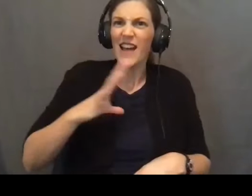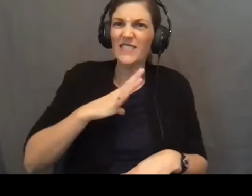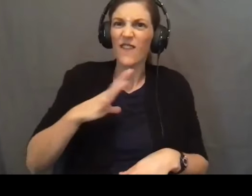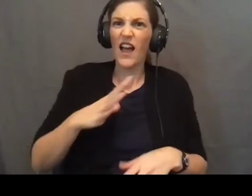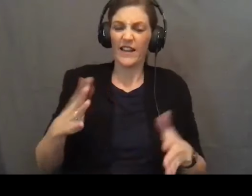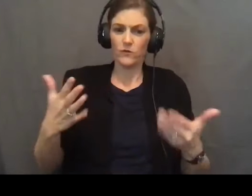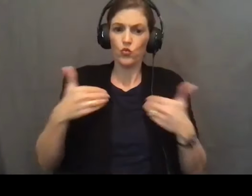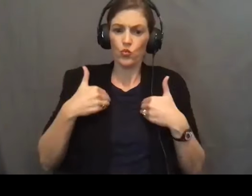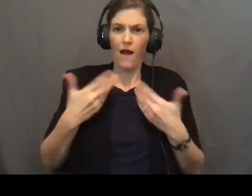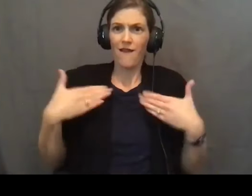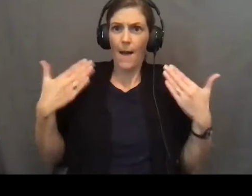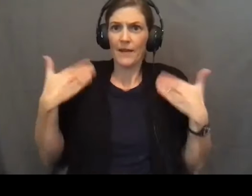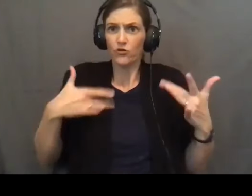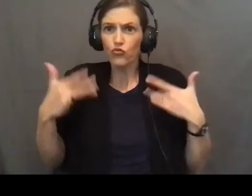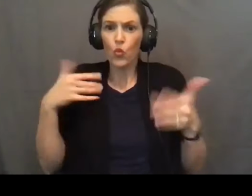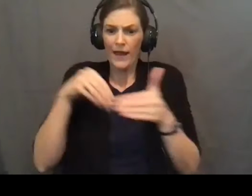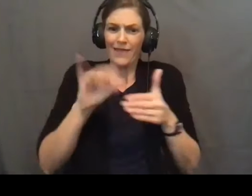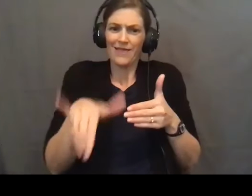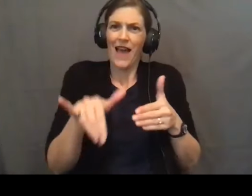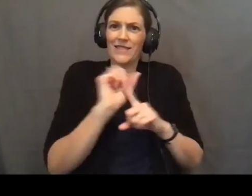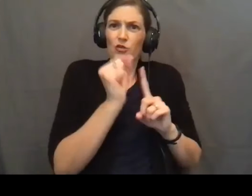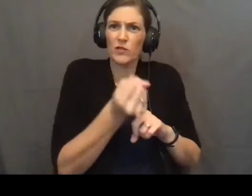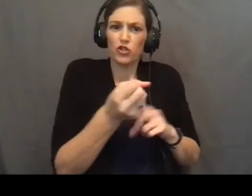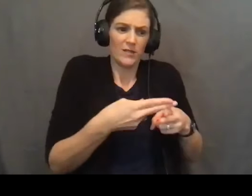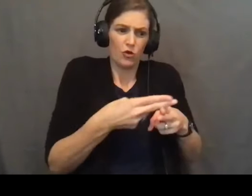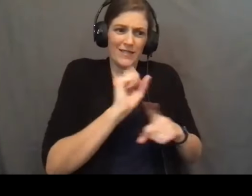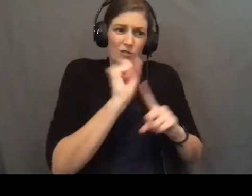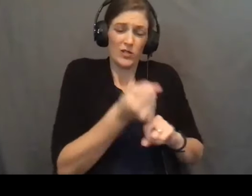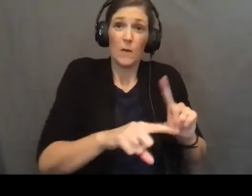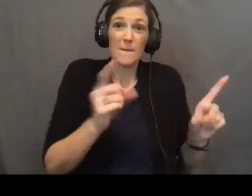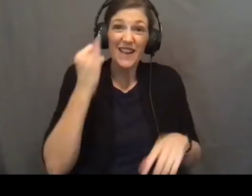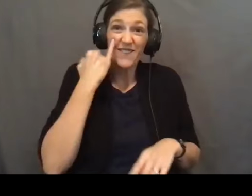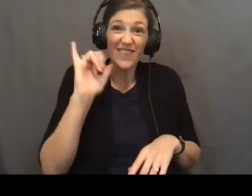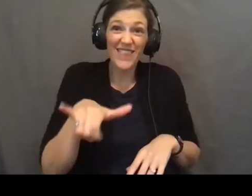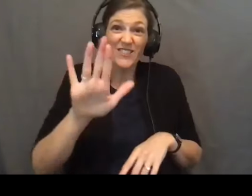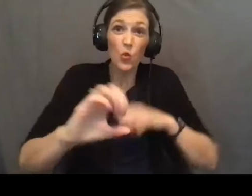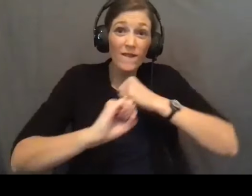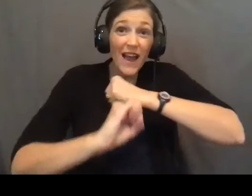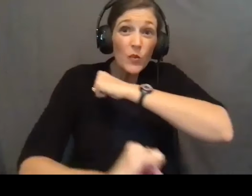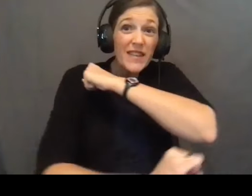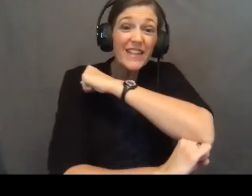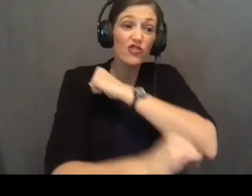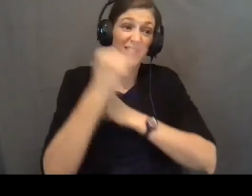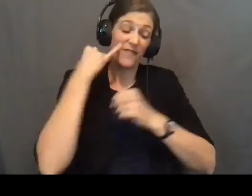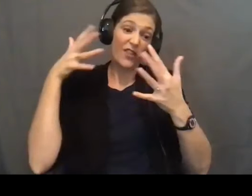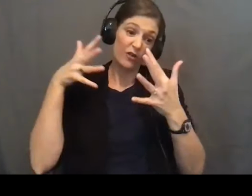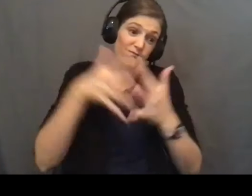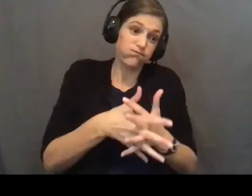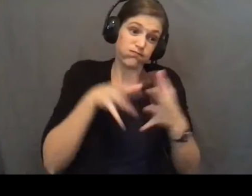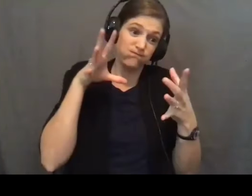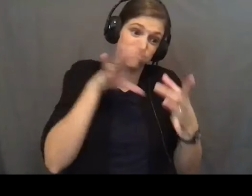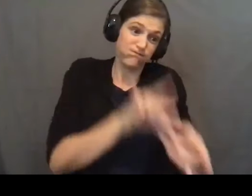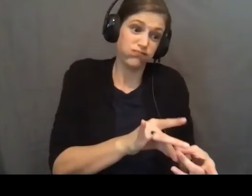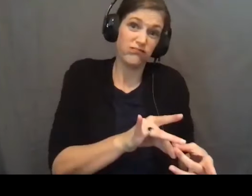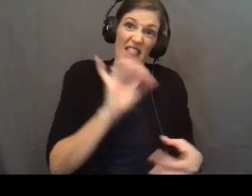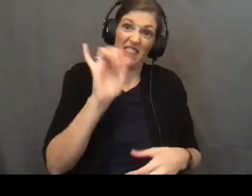happiness or joy in those temporal circumstances. But if that's your foundation, if they're anchored to that and that's your deepest